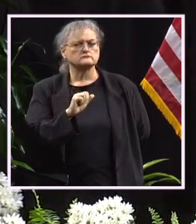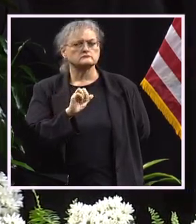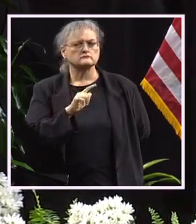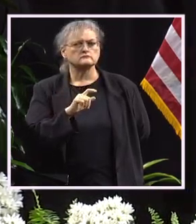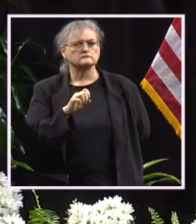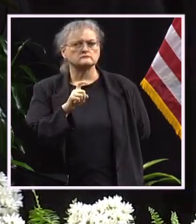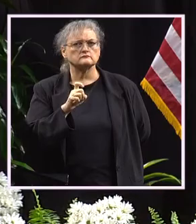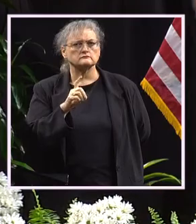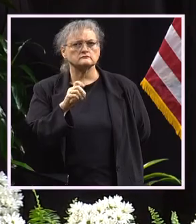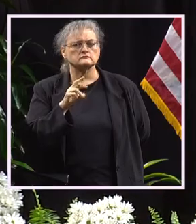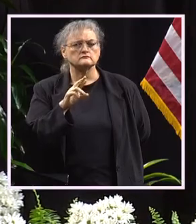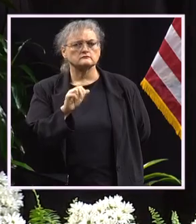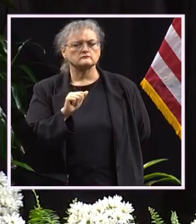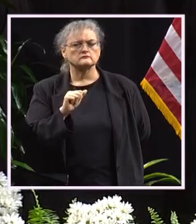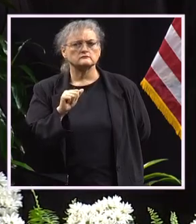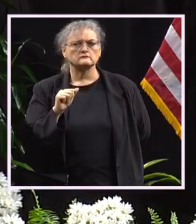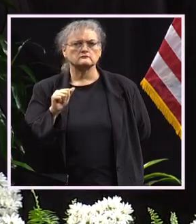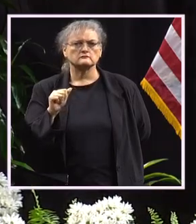Alexander Daniel Smith, cum laude.